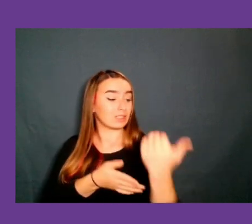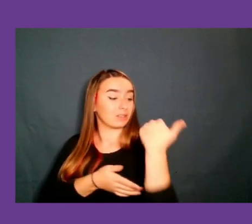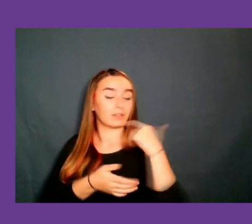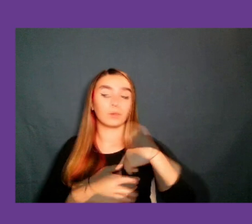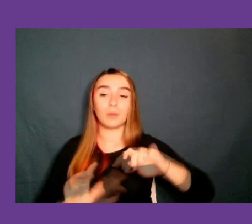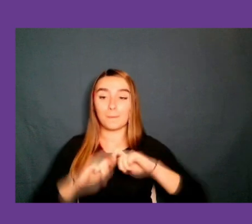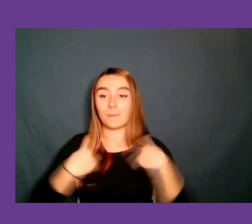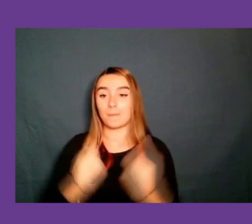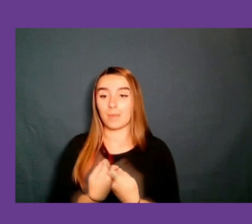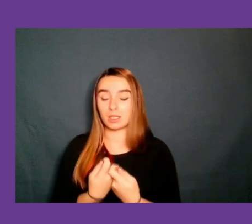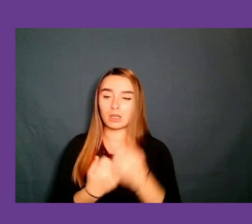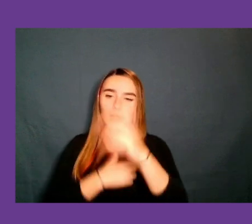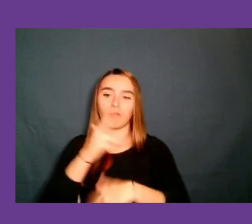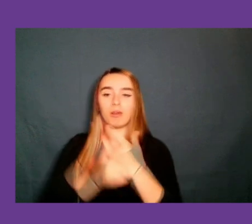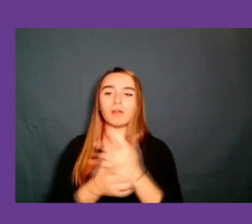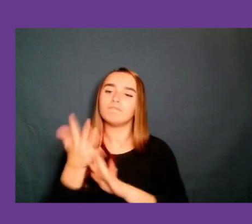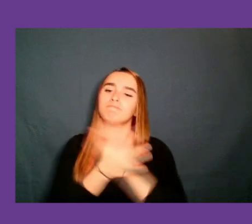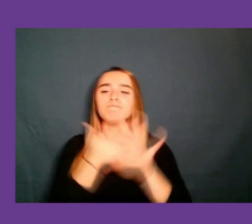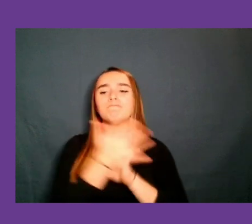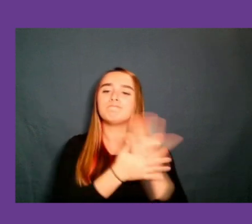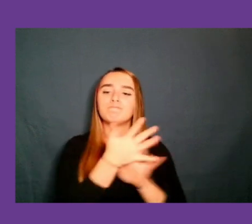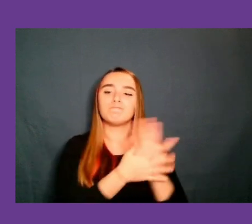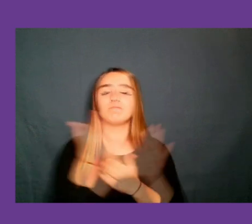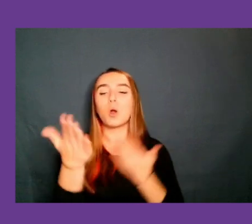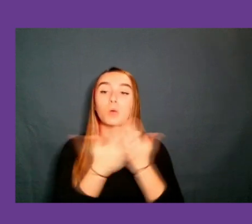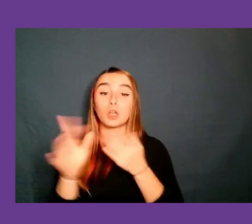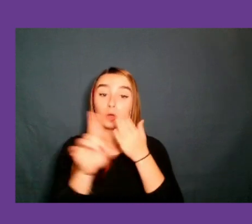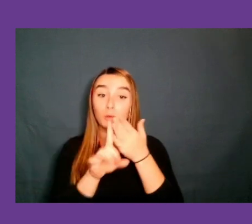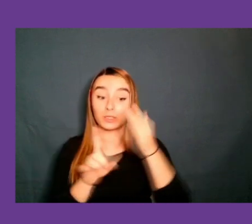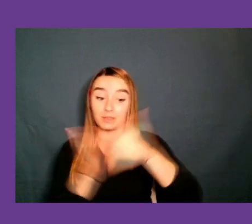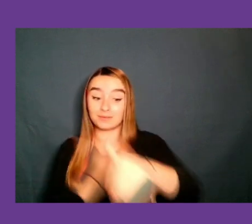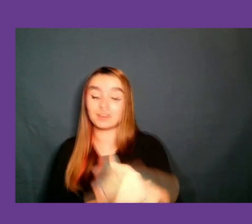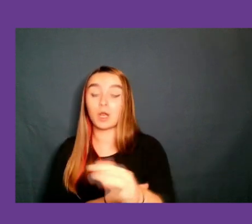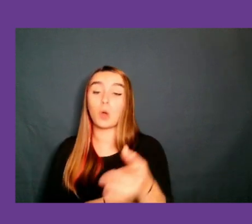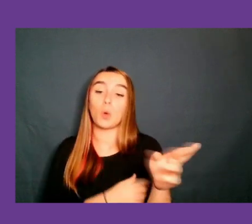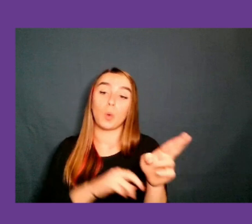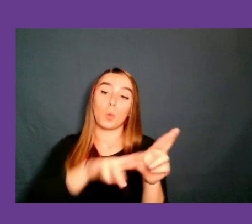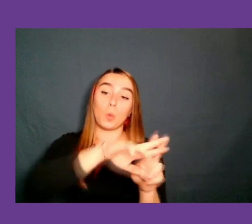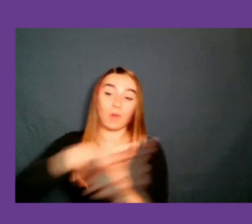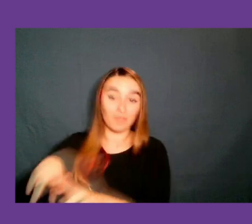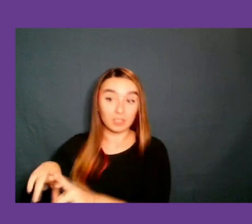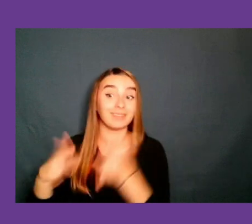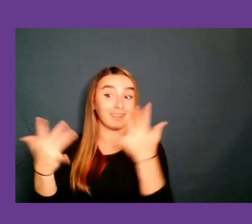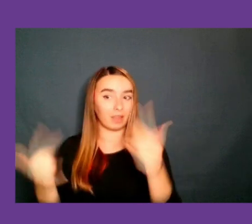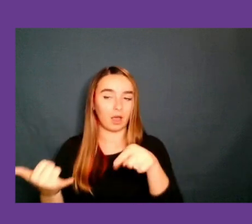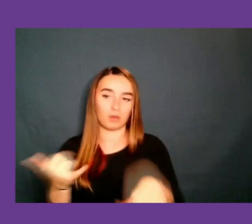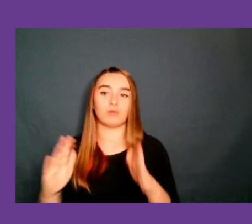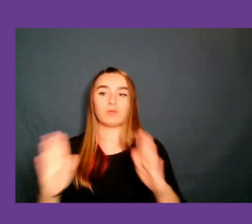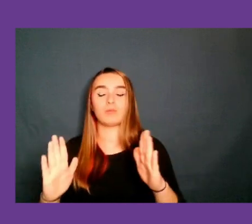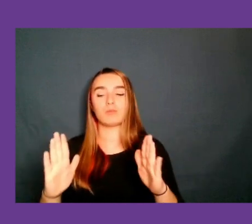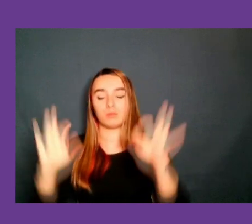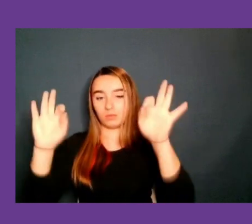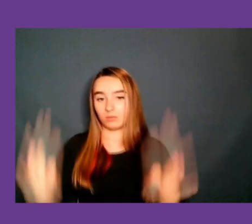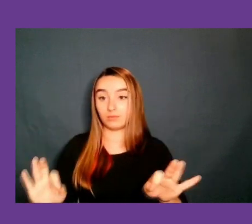we discussed this proposal for the revision of the EN, and that is kind of exactly where we are right now. And the next draft we